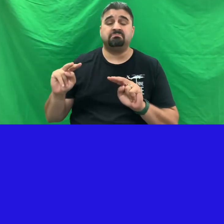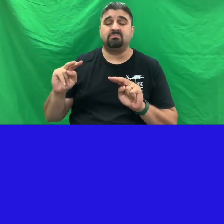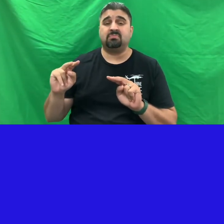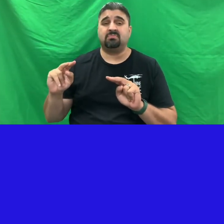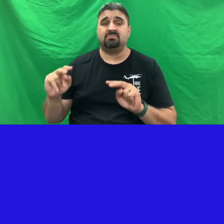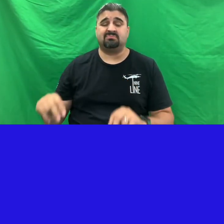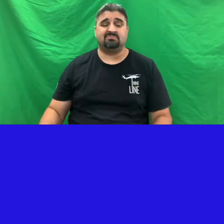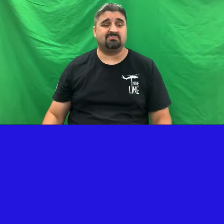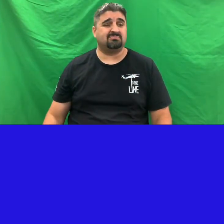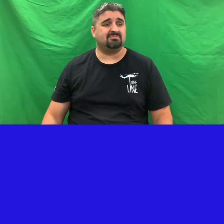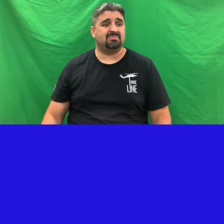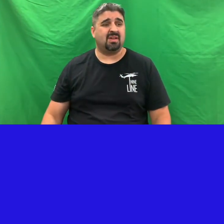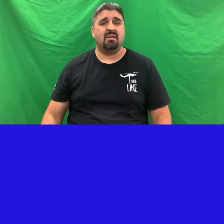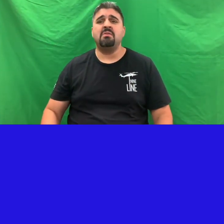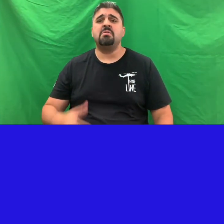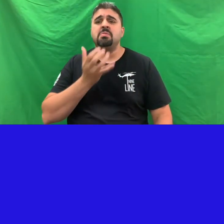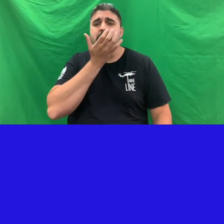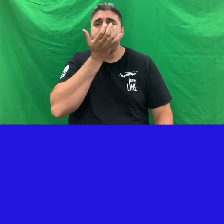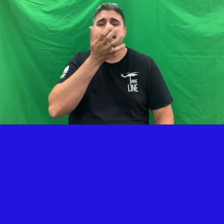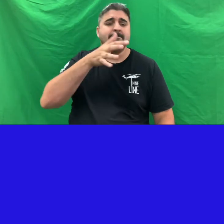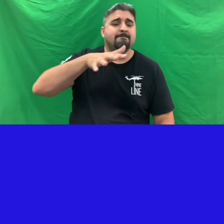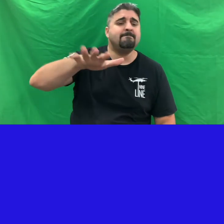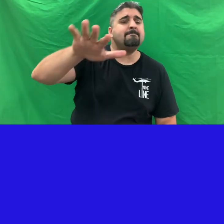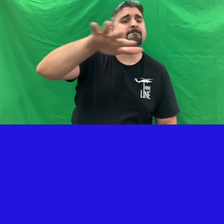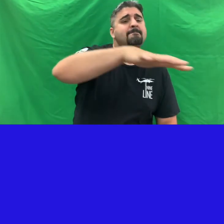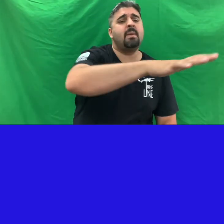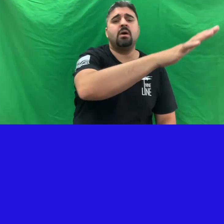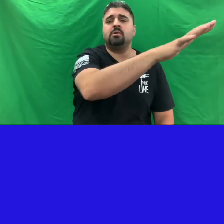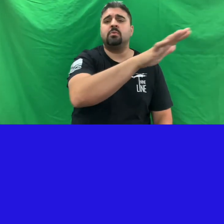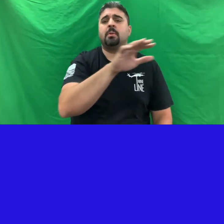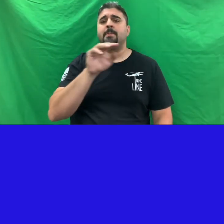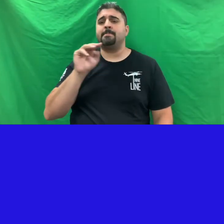Toad went to the woods. Frog was not there.